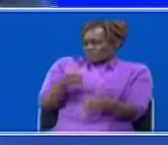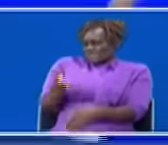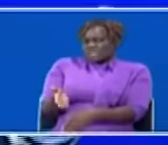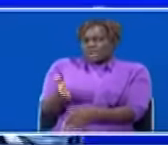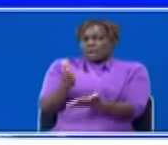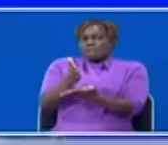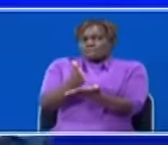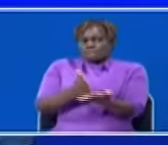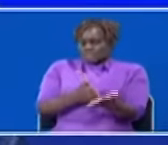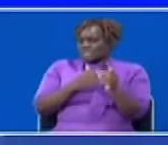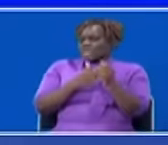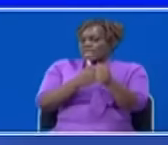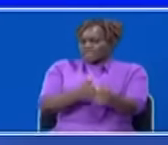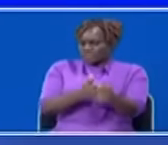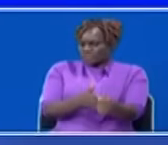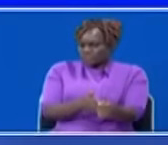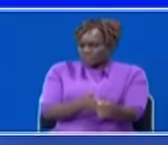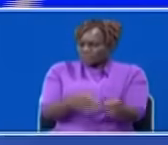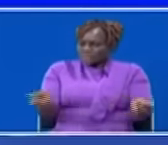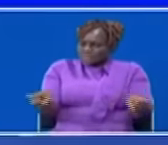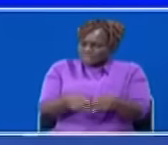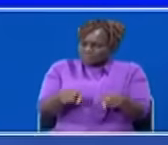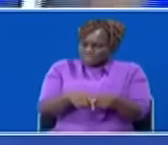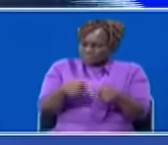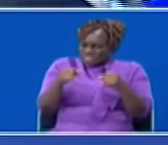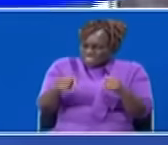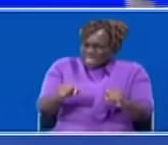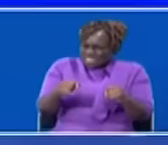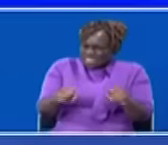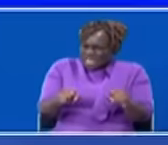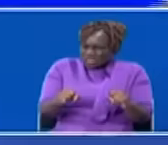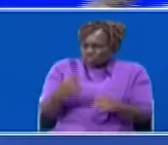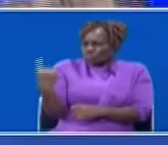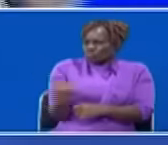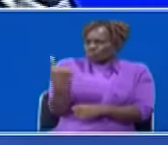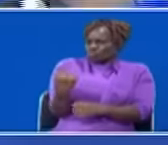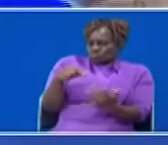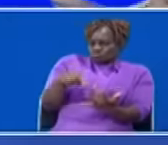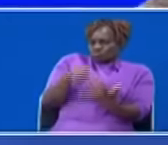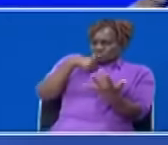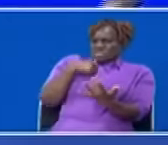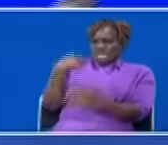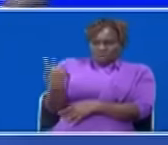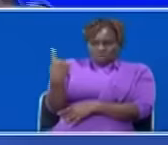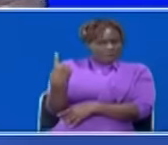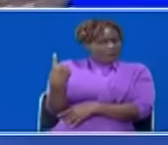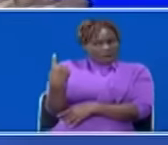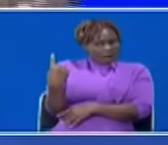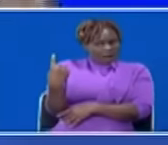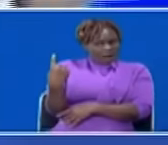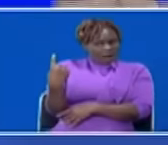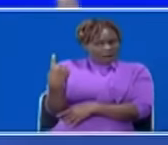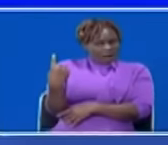as part of the the leadership. Yeah. And so this attempt to isolate Ababu, mm-hmm. profile Ababu, make this